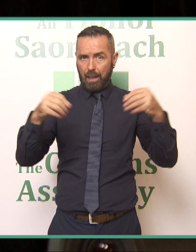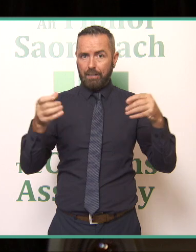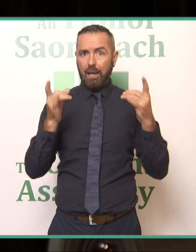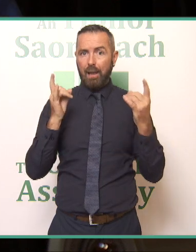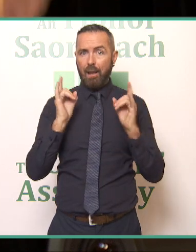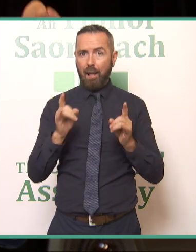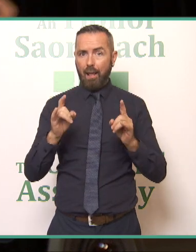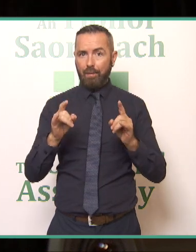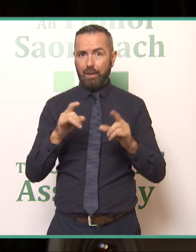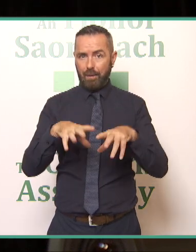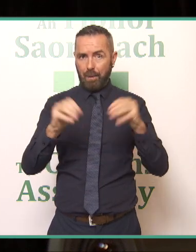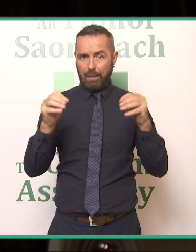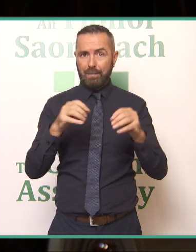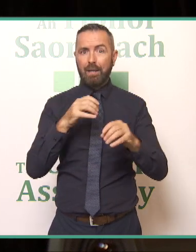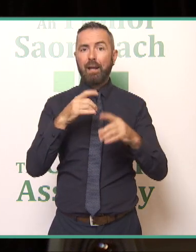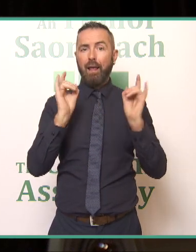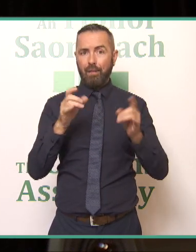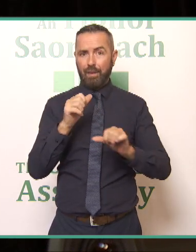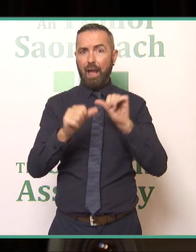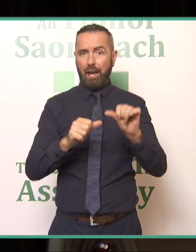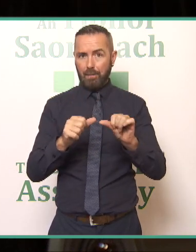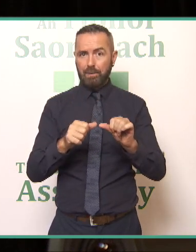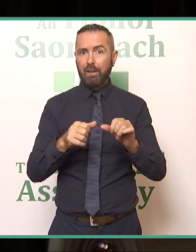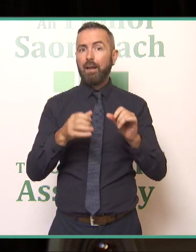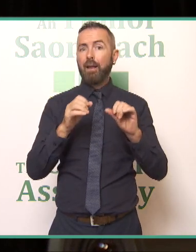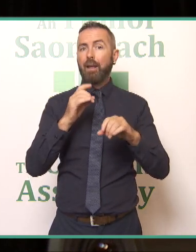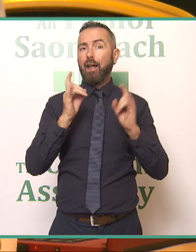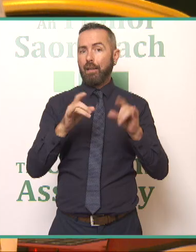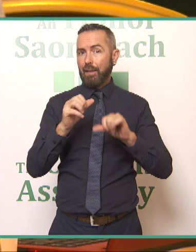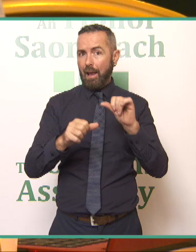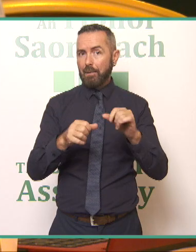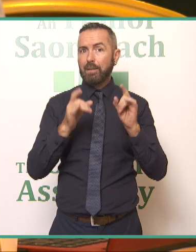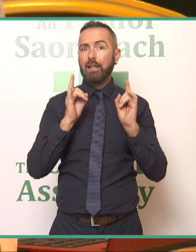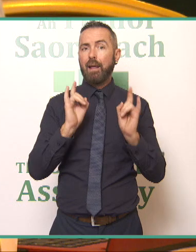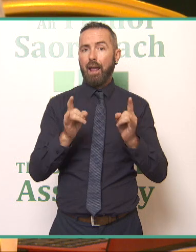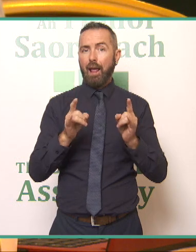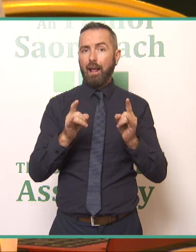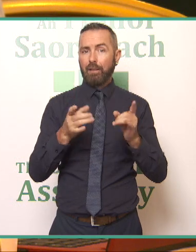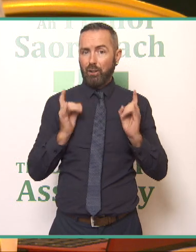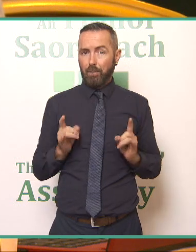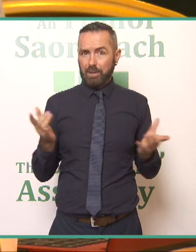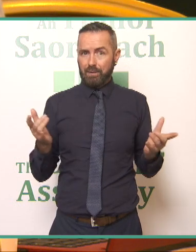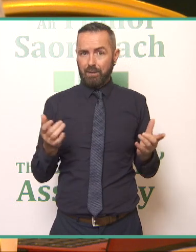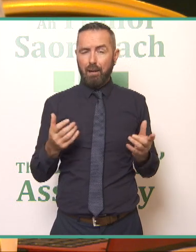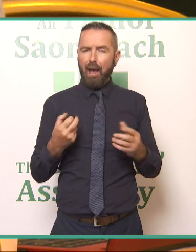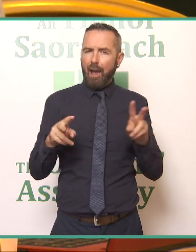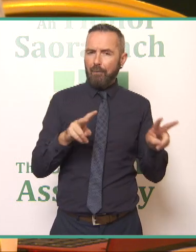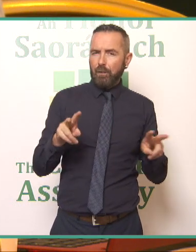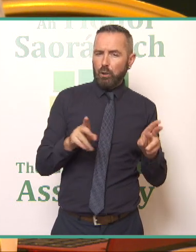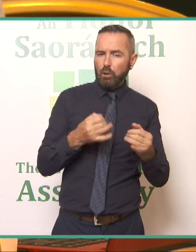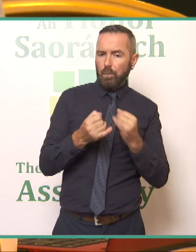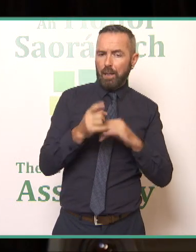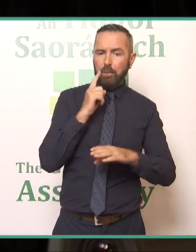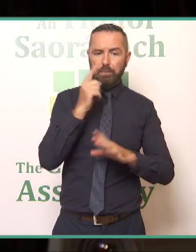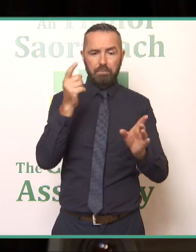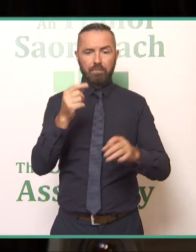Healthy animals, healthy humans. And that's what it gives. The little video should play, but that's basically a microscope. There's so much diversity in the soil. A